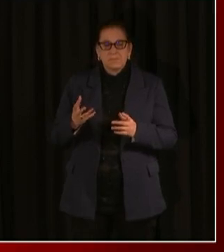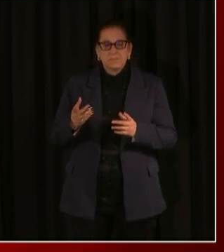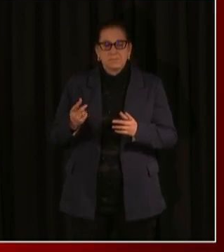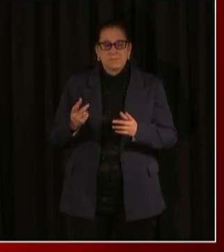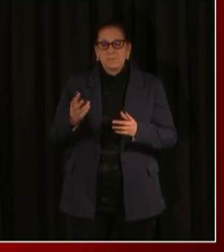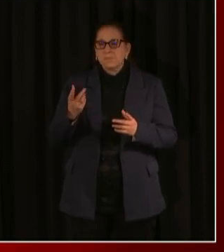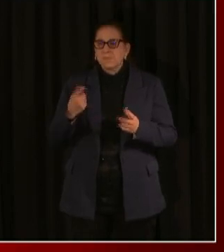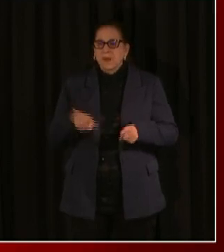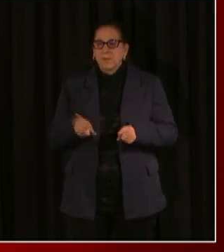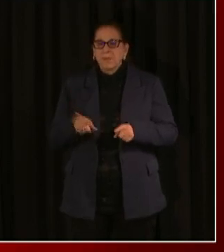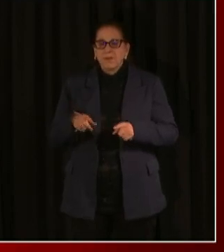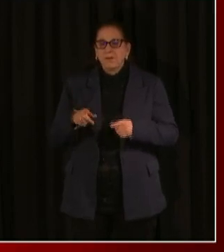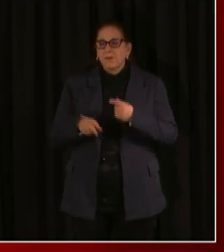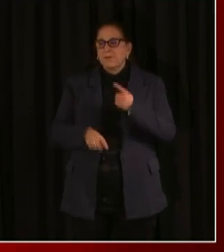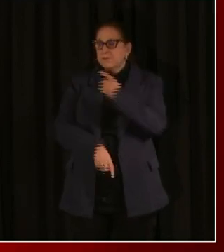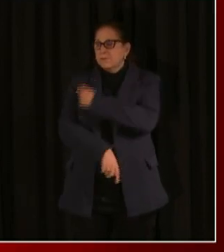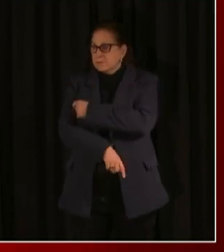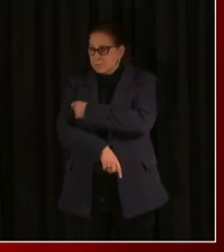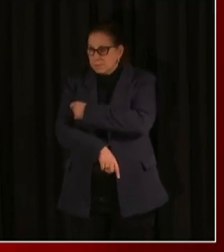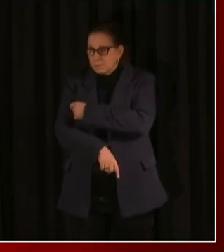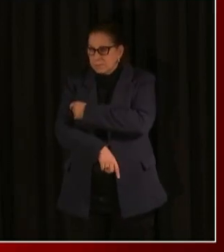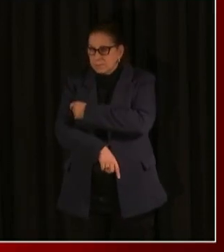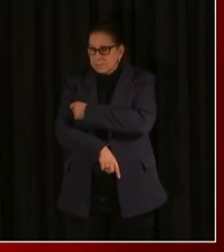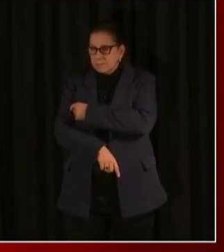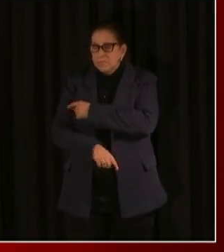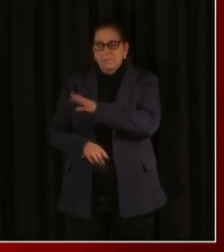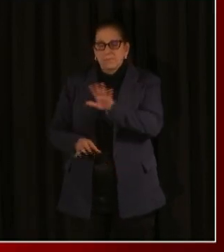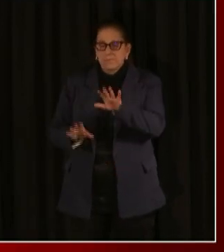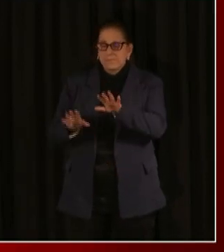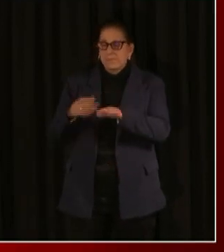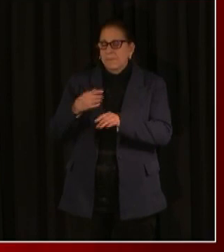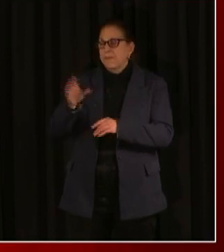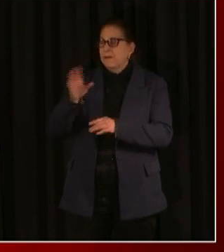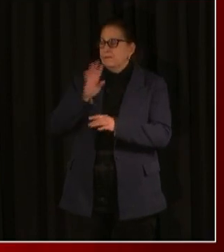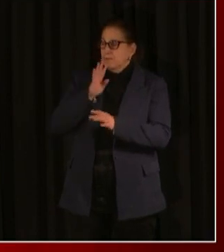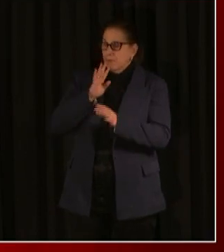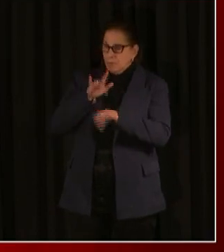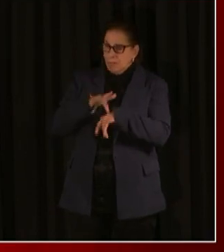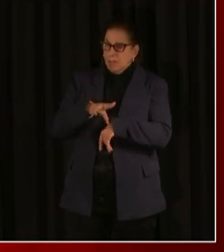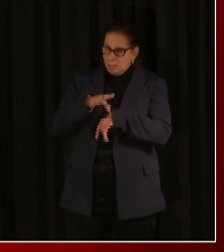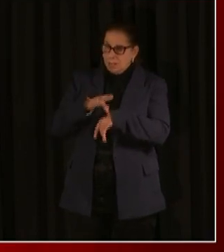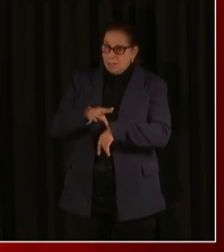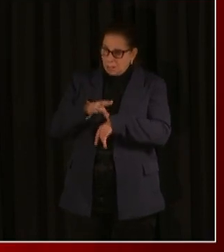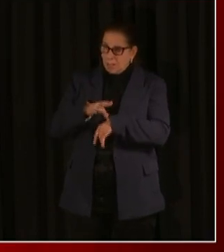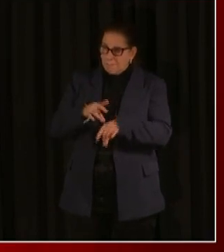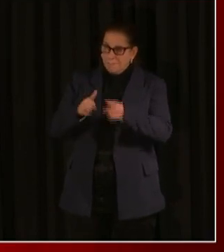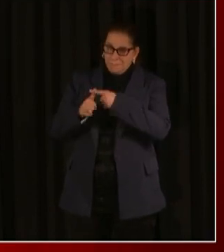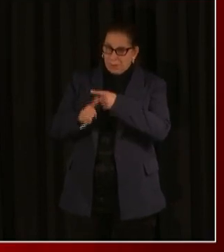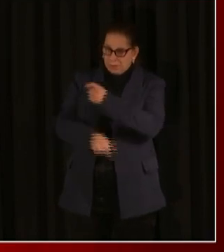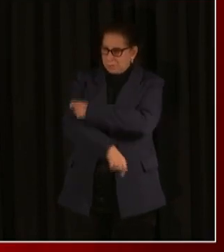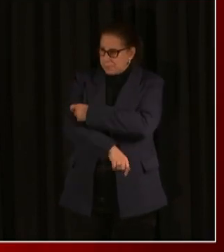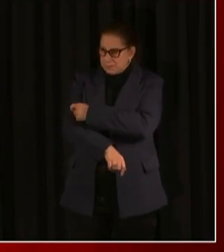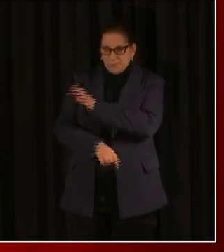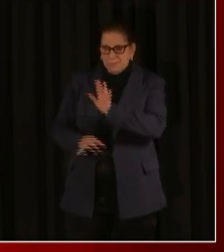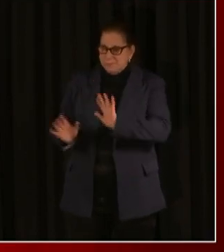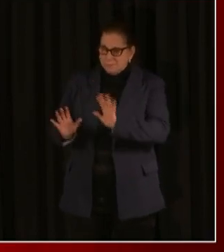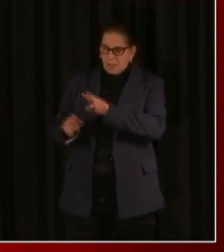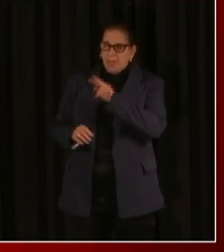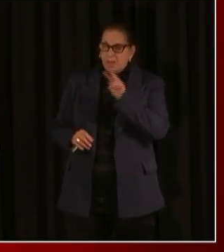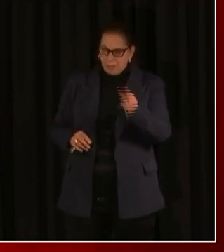to work with 2 doses, and full protection is about 2 weeks after the second